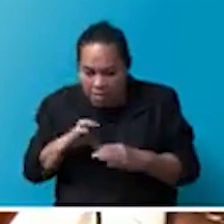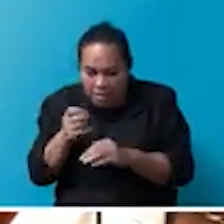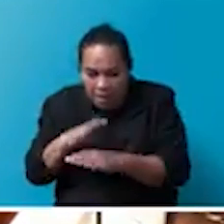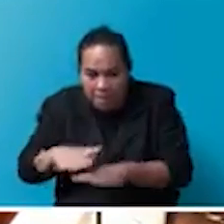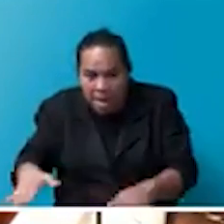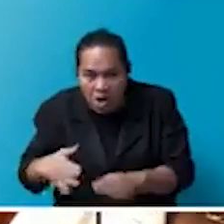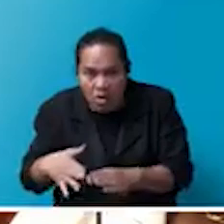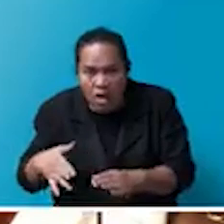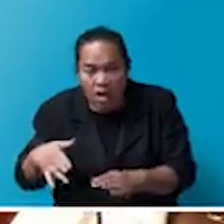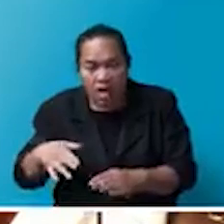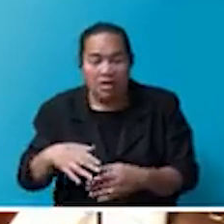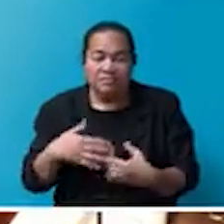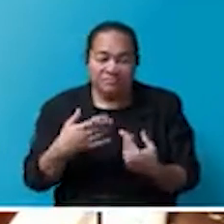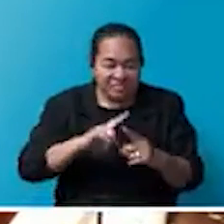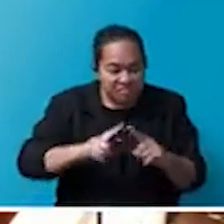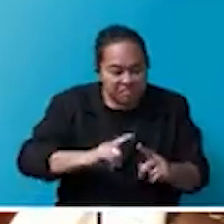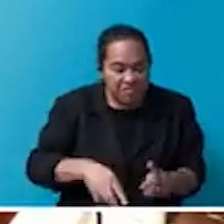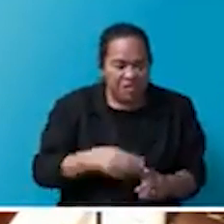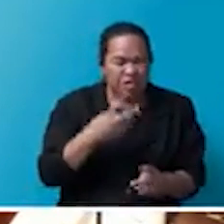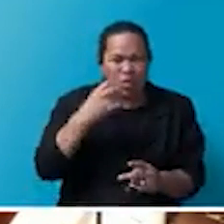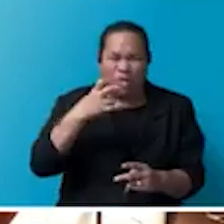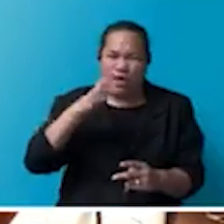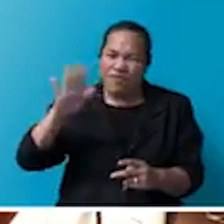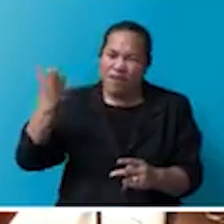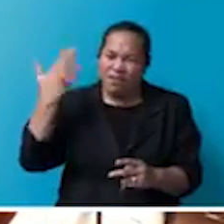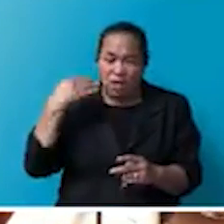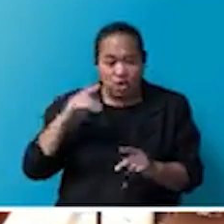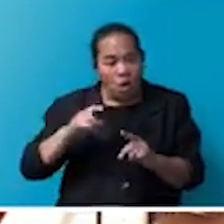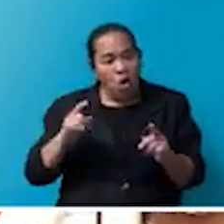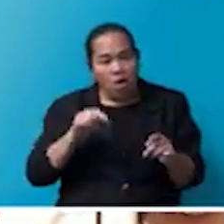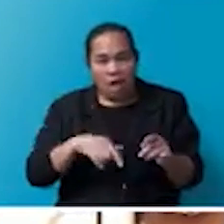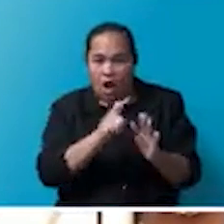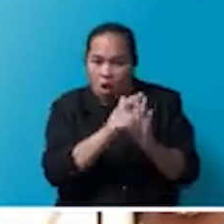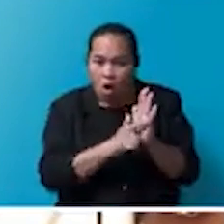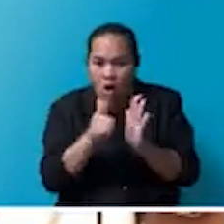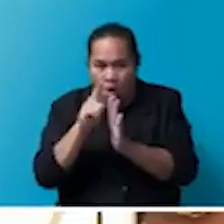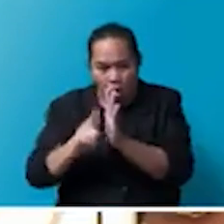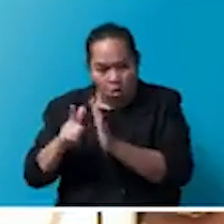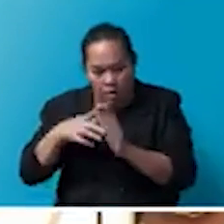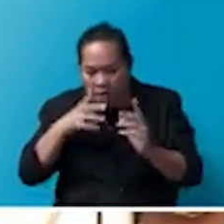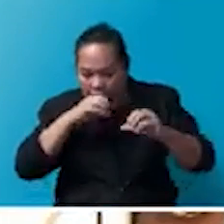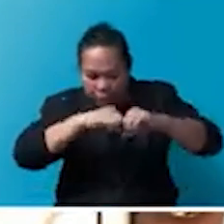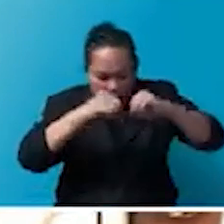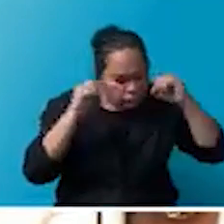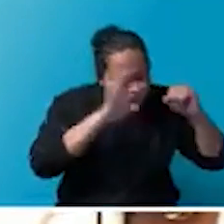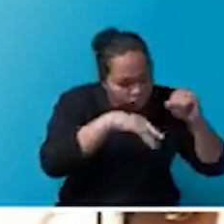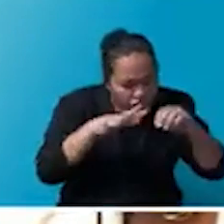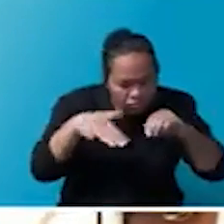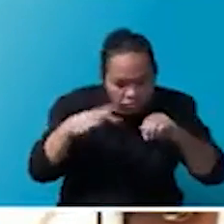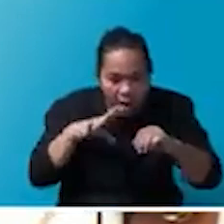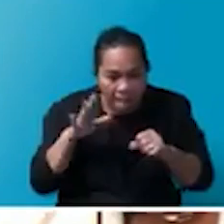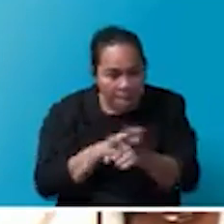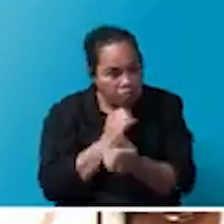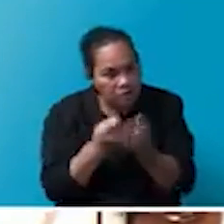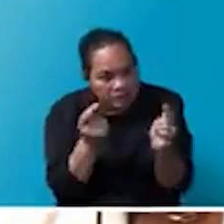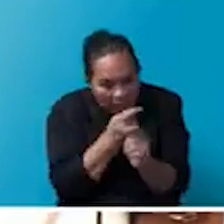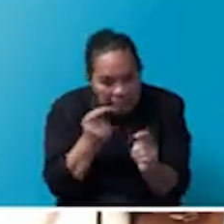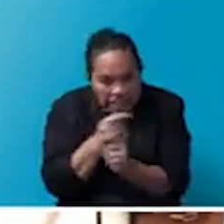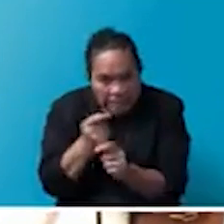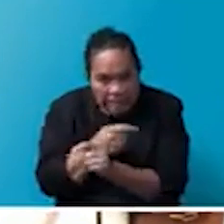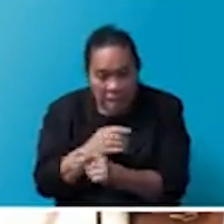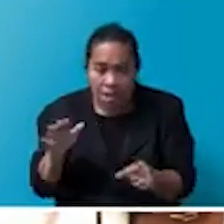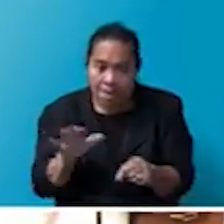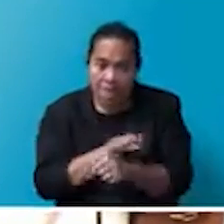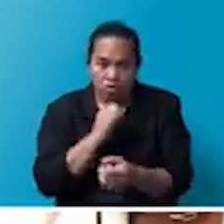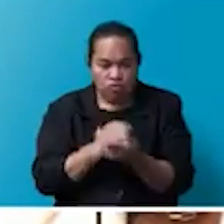2025. These reforms are essential to ensure that the regulatory foundation of our health system is